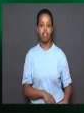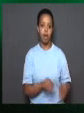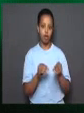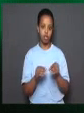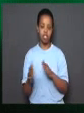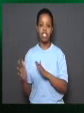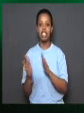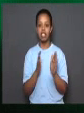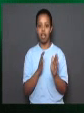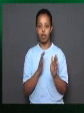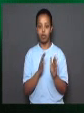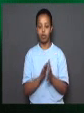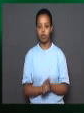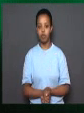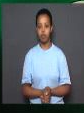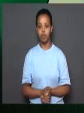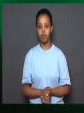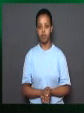Students, let's get ready.